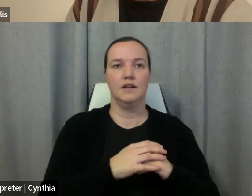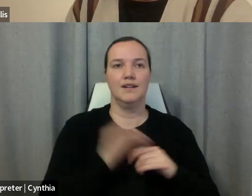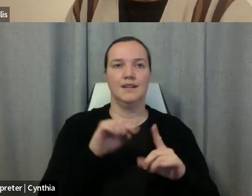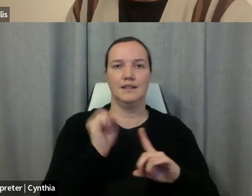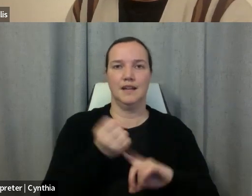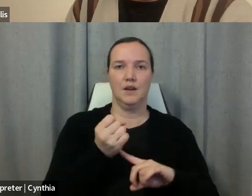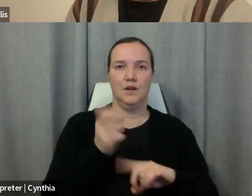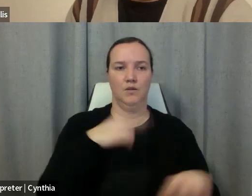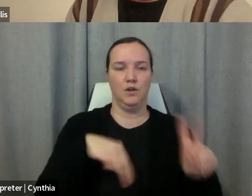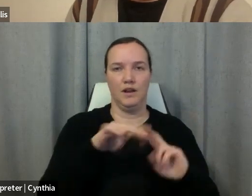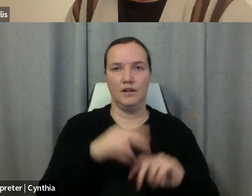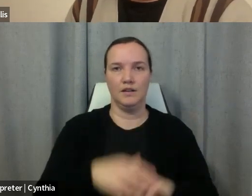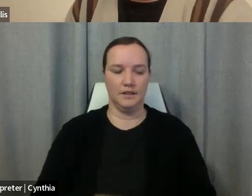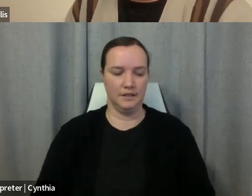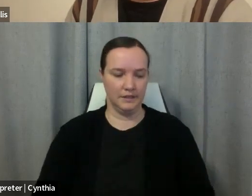scenario,